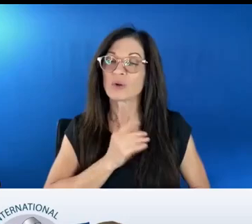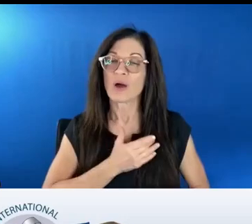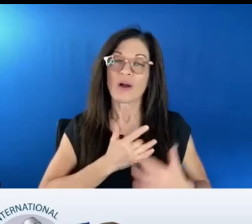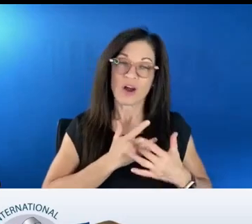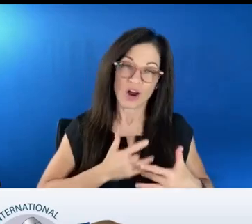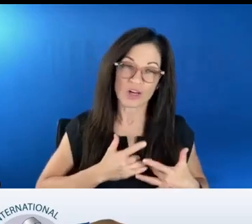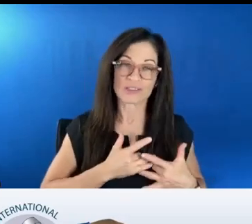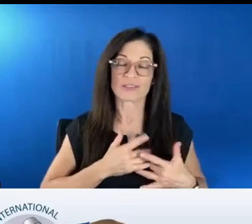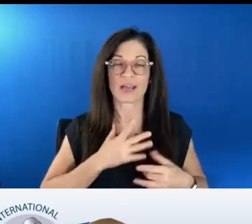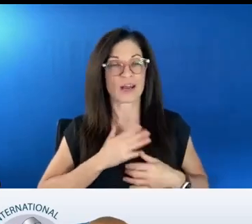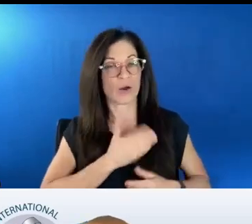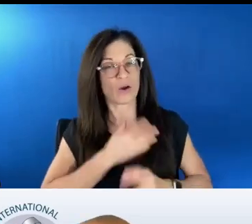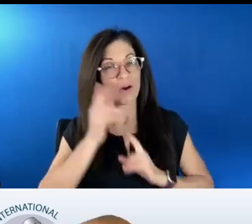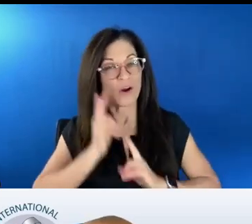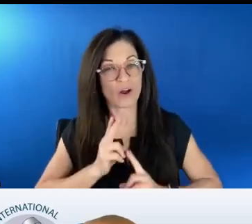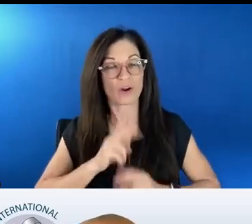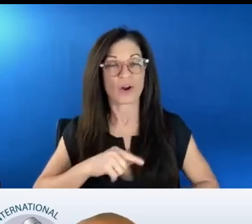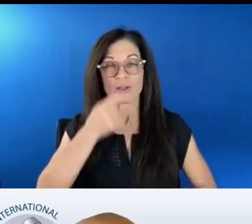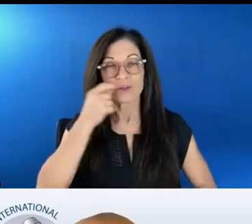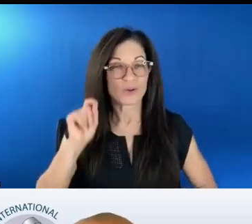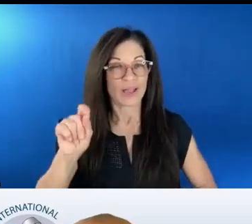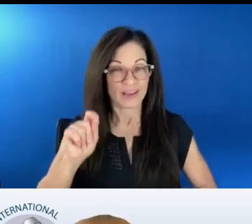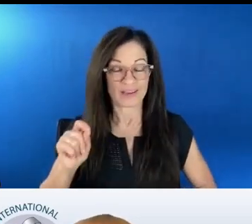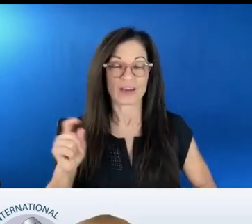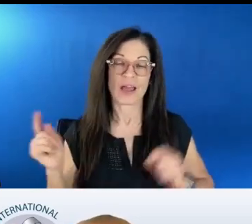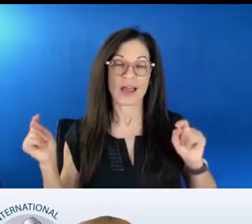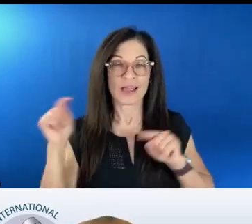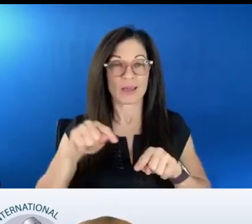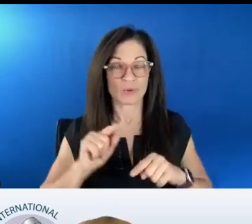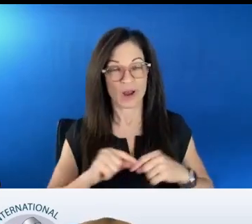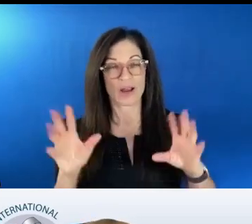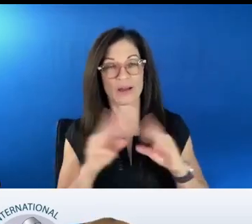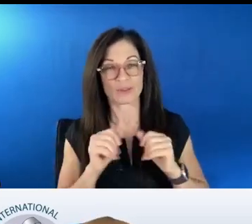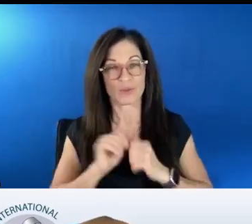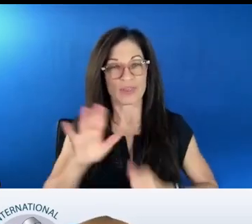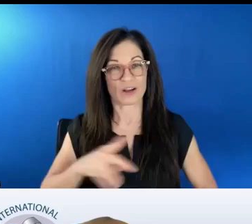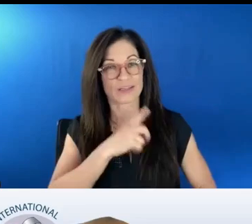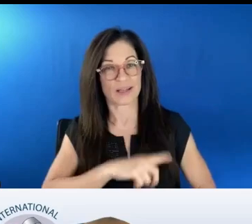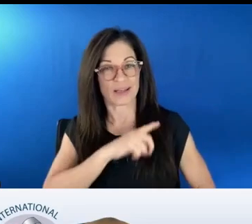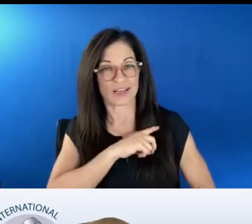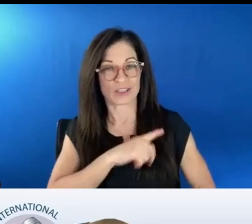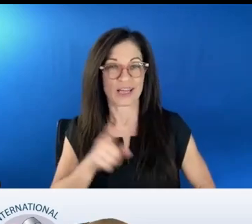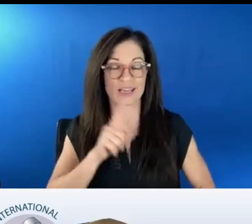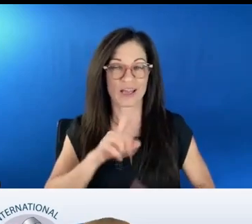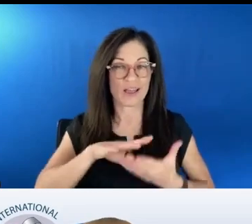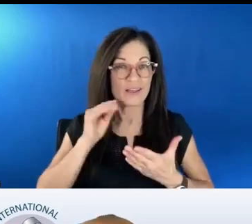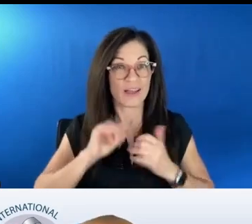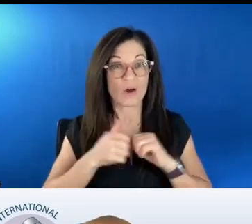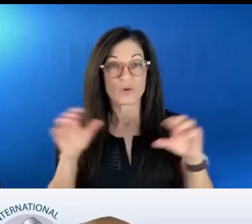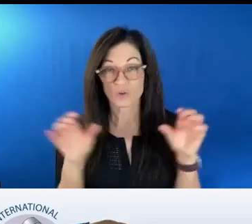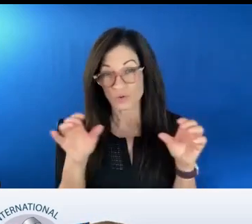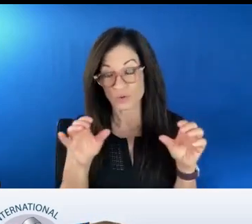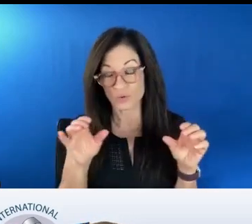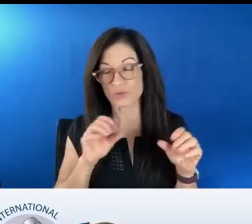and to our honor, Ukraine came to our conference with a delegation so they can learn how to do